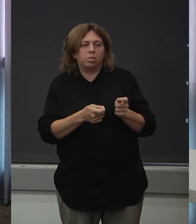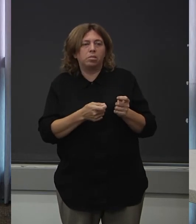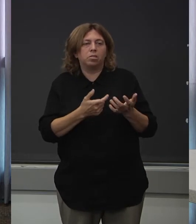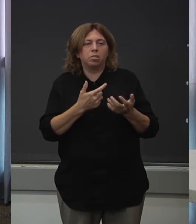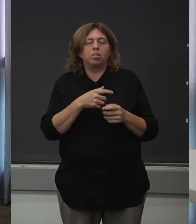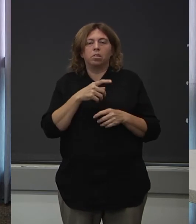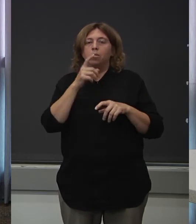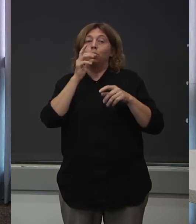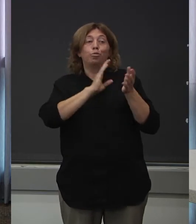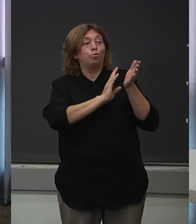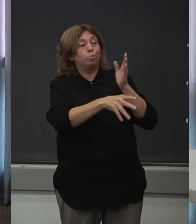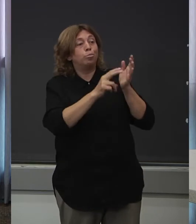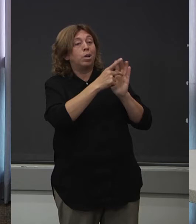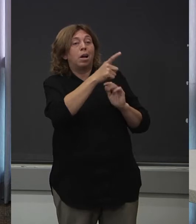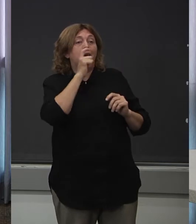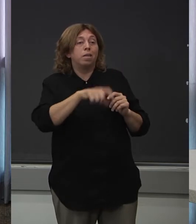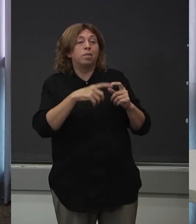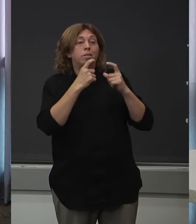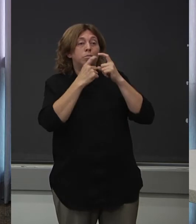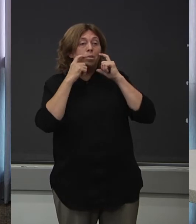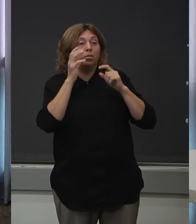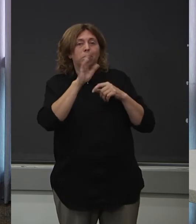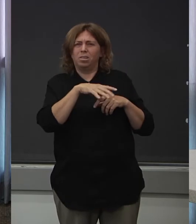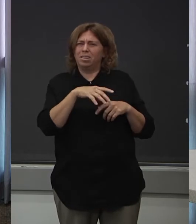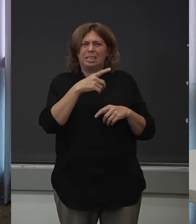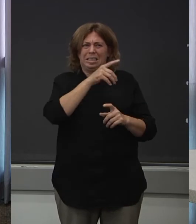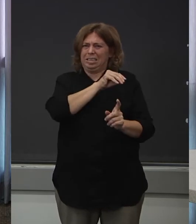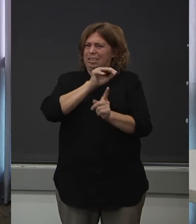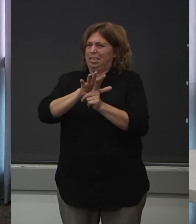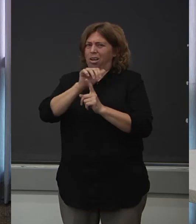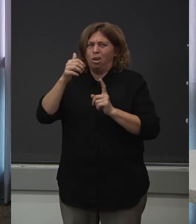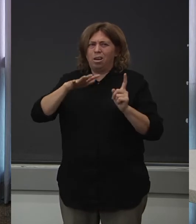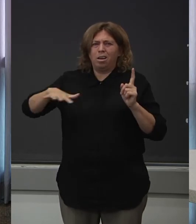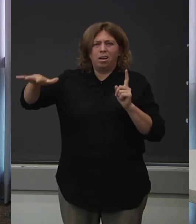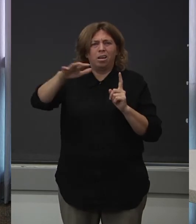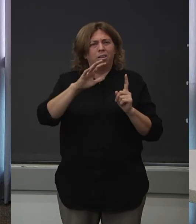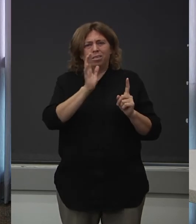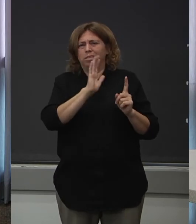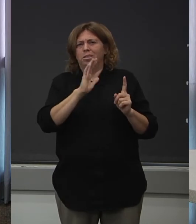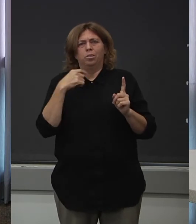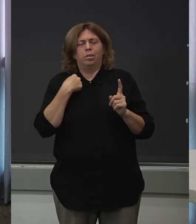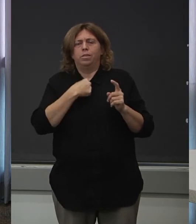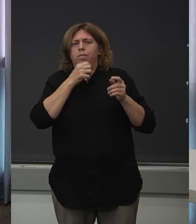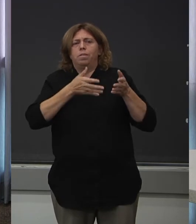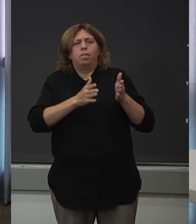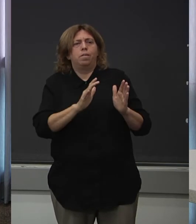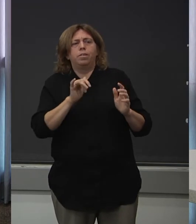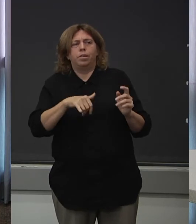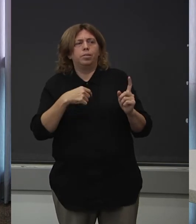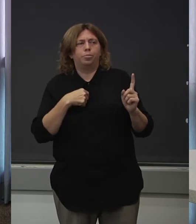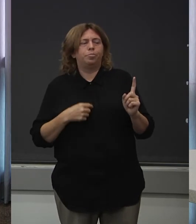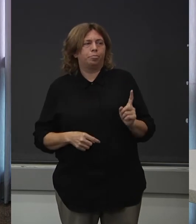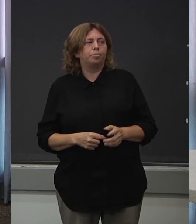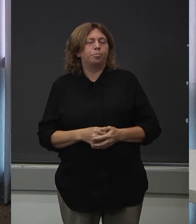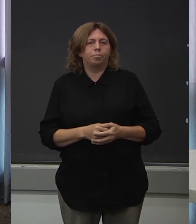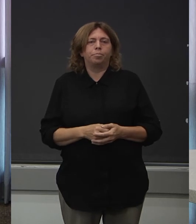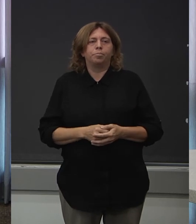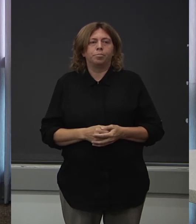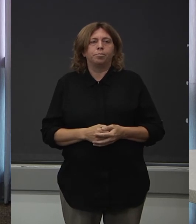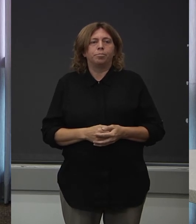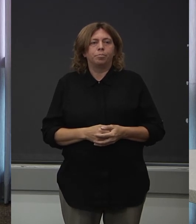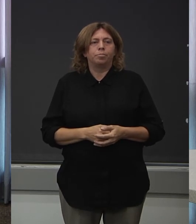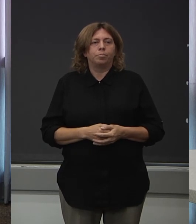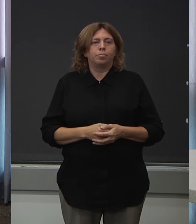to expose other workers as well as customers to the risk that I have COVID-19. That is not an option.